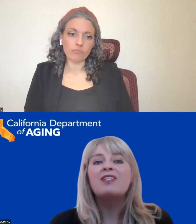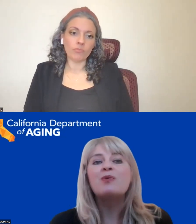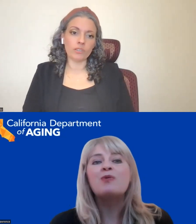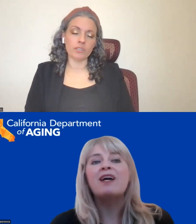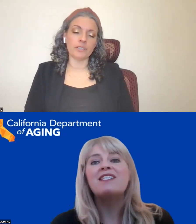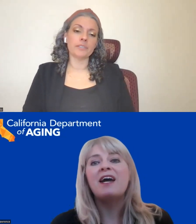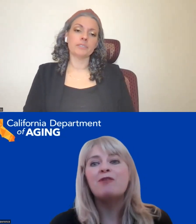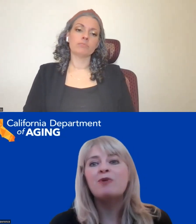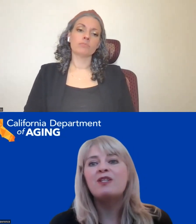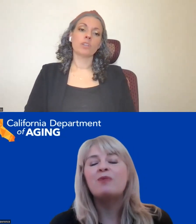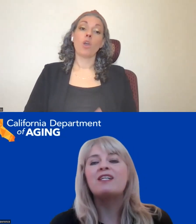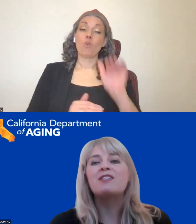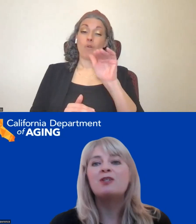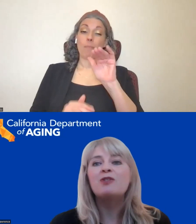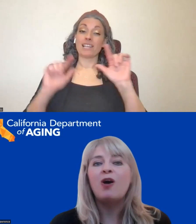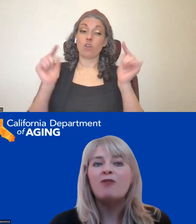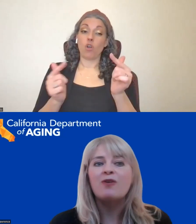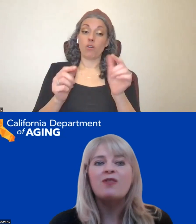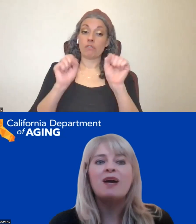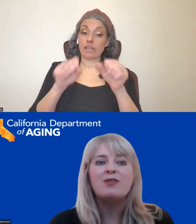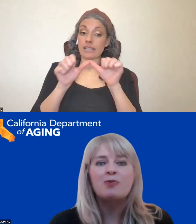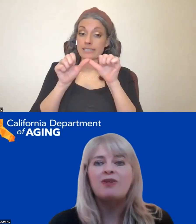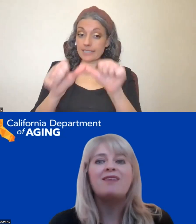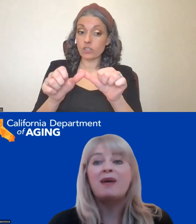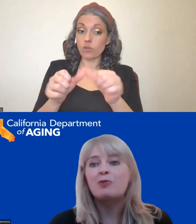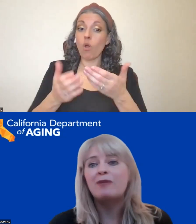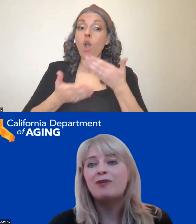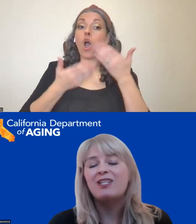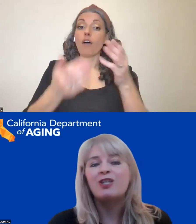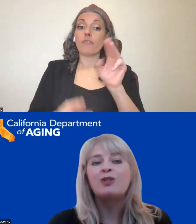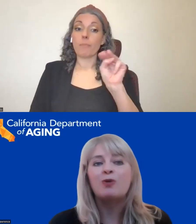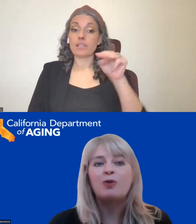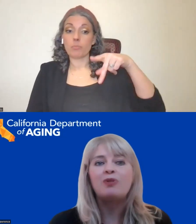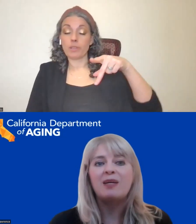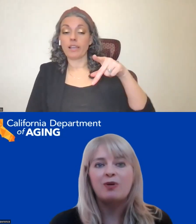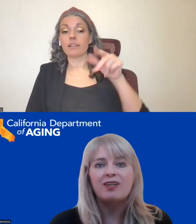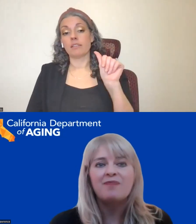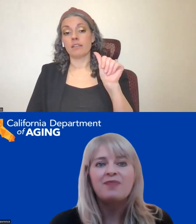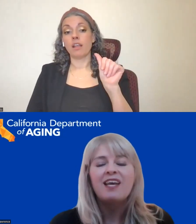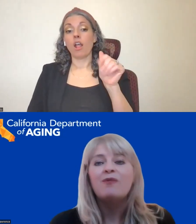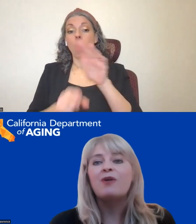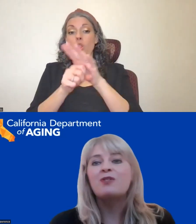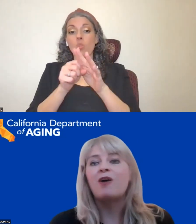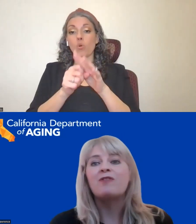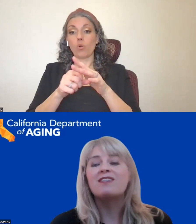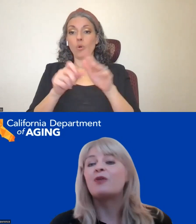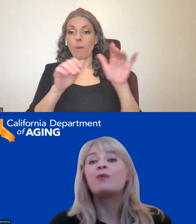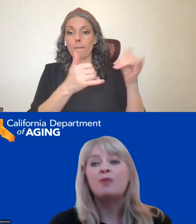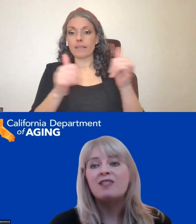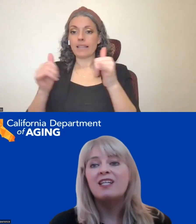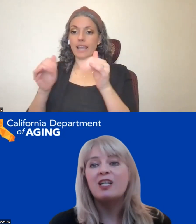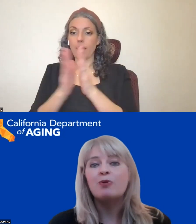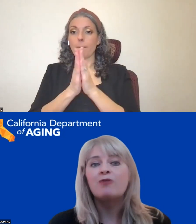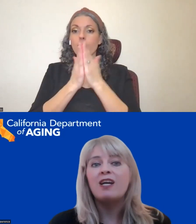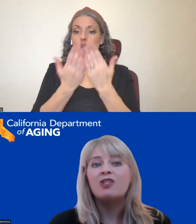just wanted to remind everyone that we continue to offer the Master Plan for Aging local playbook. We also offer this,